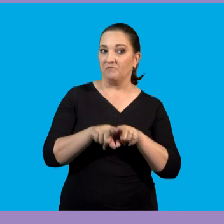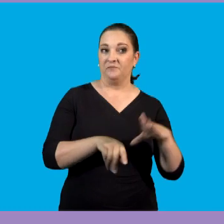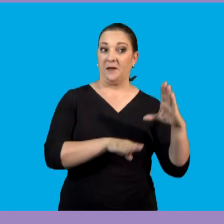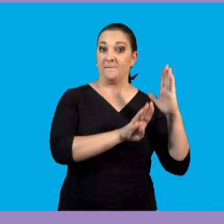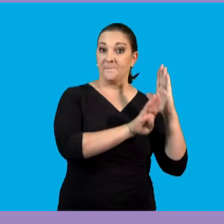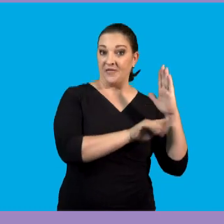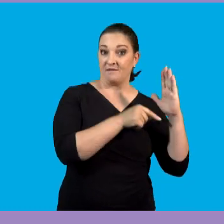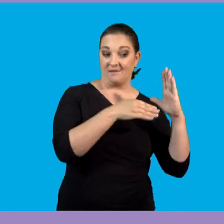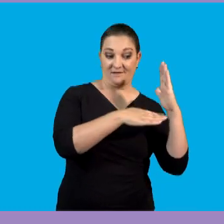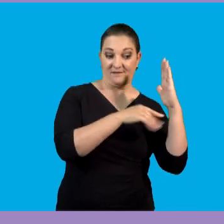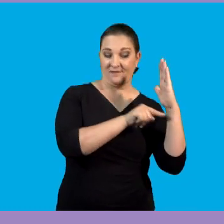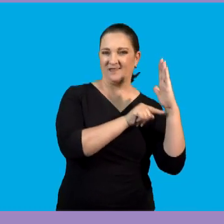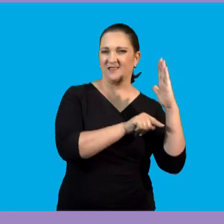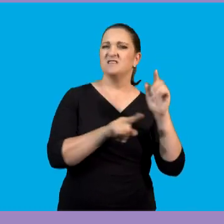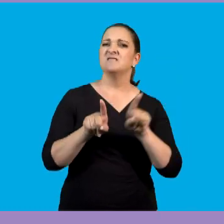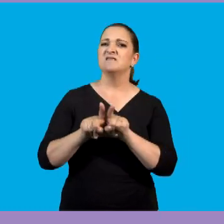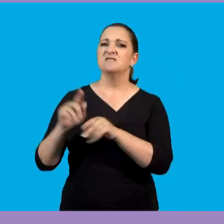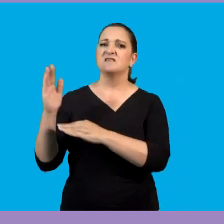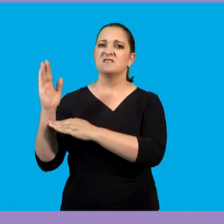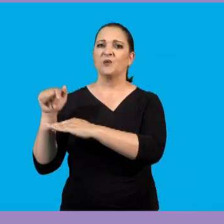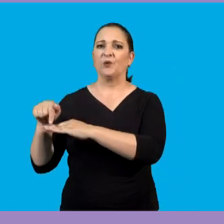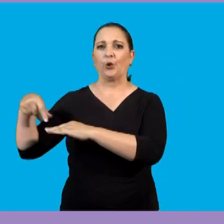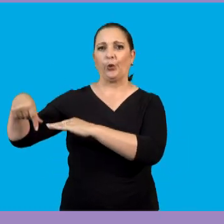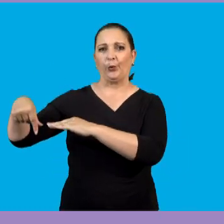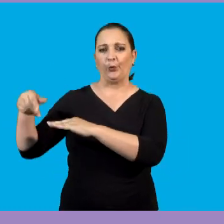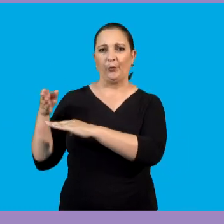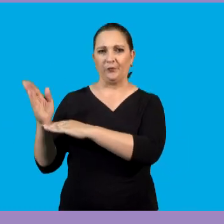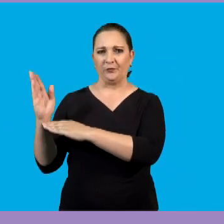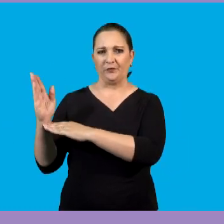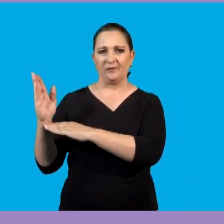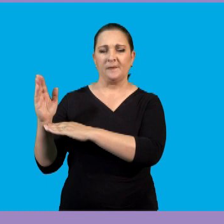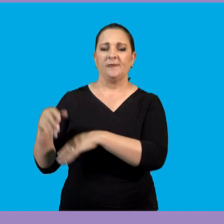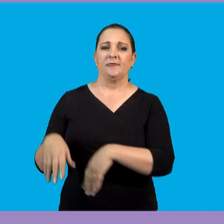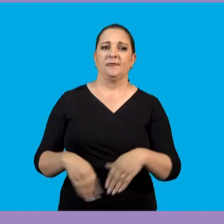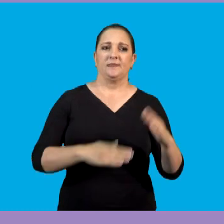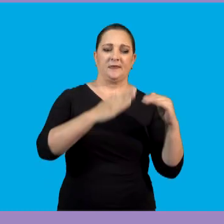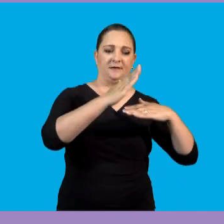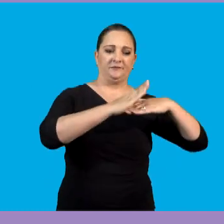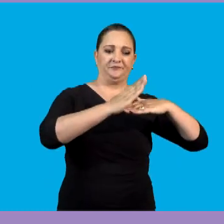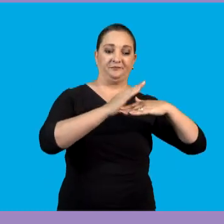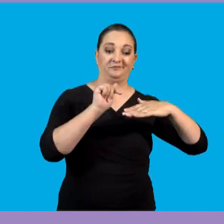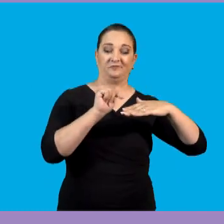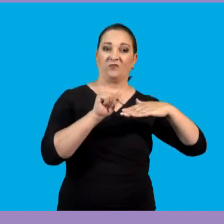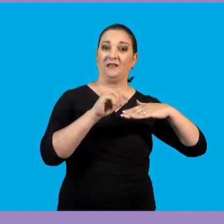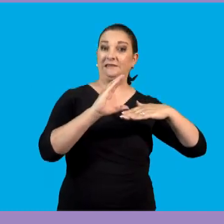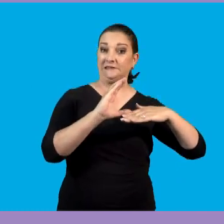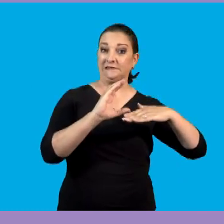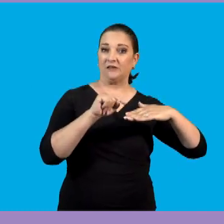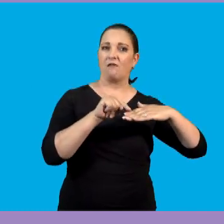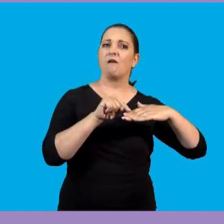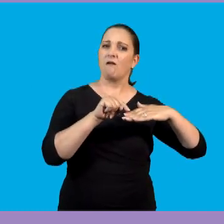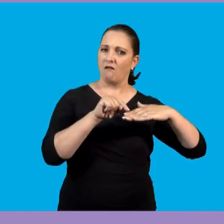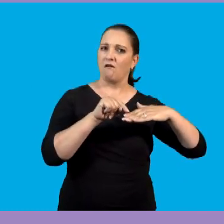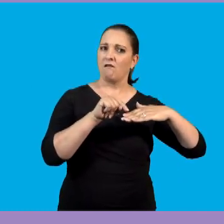see that angle B is equals to angle Q. And we can see that angle